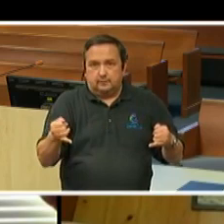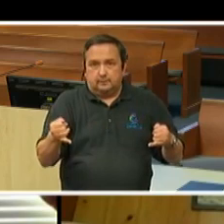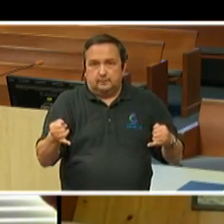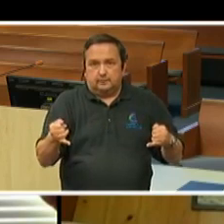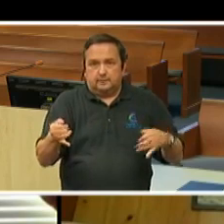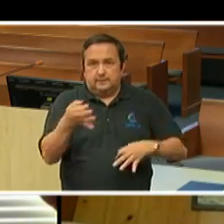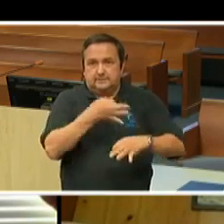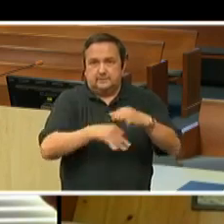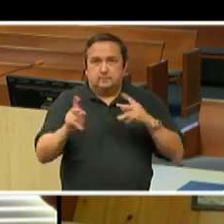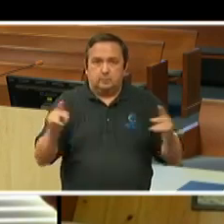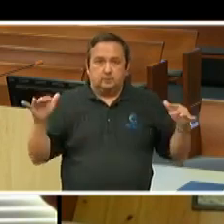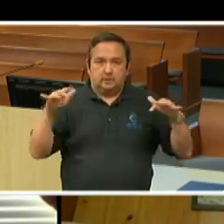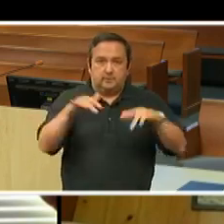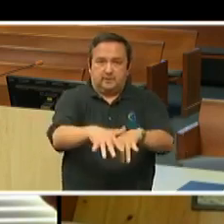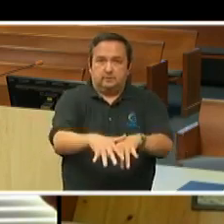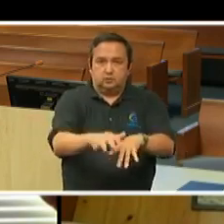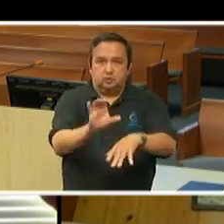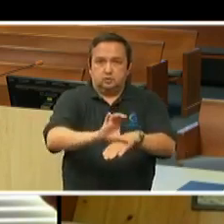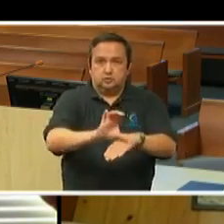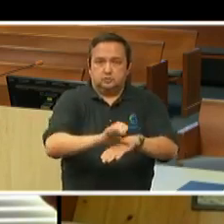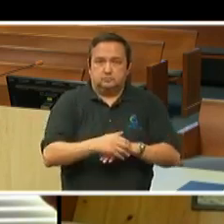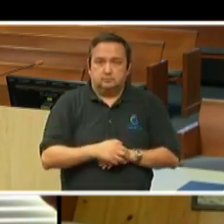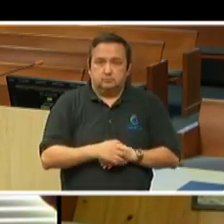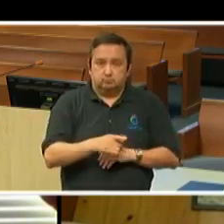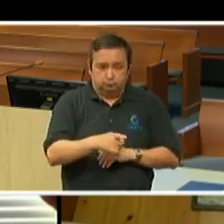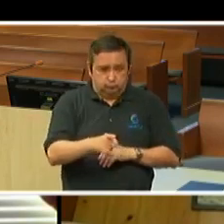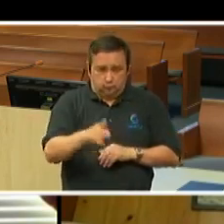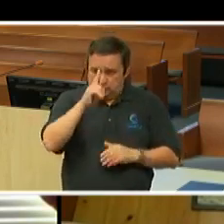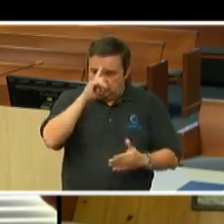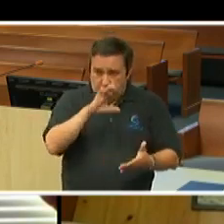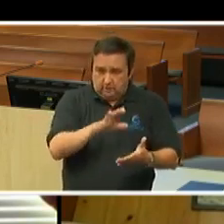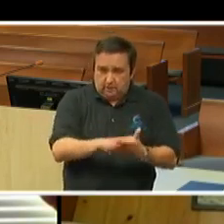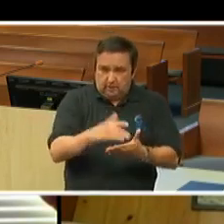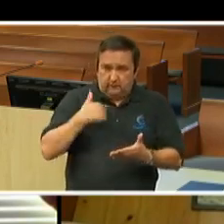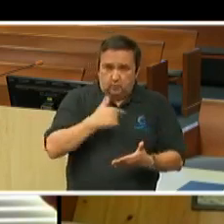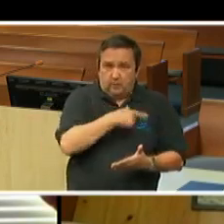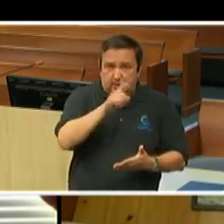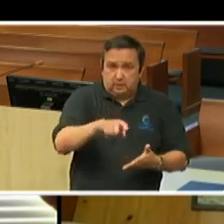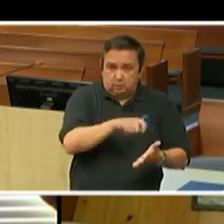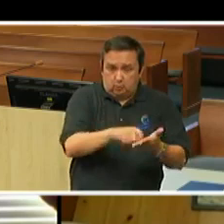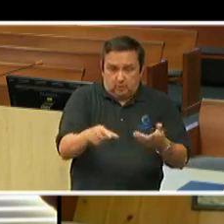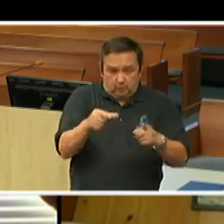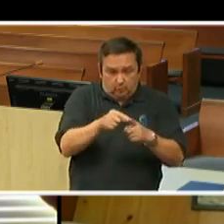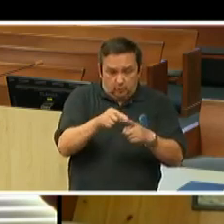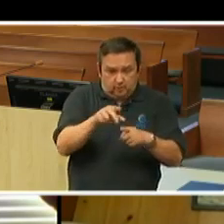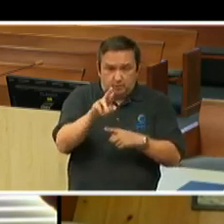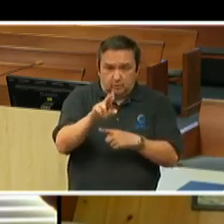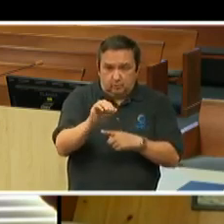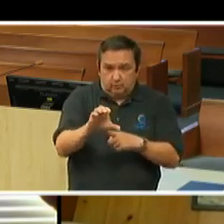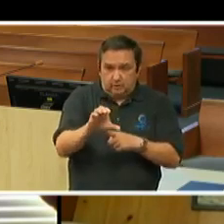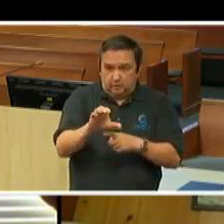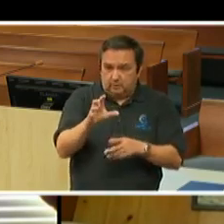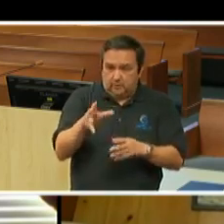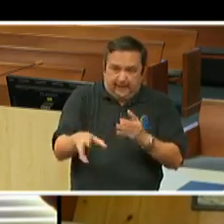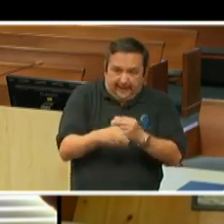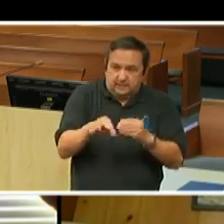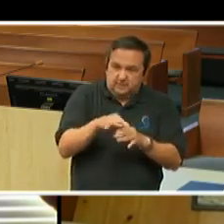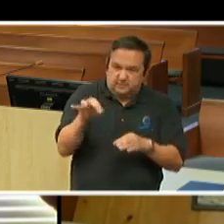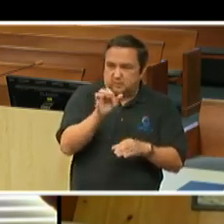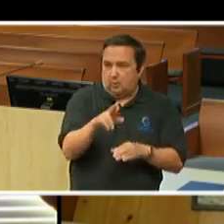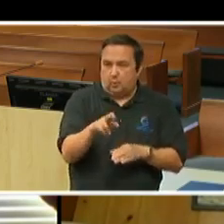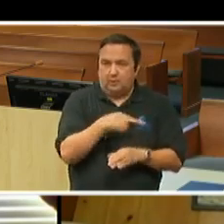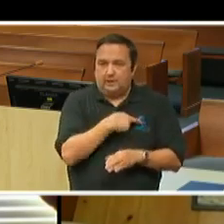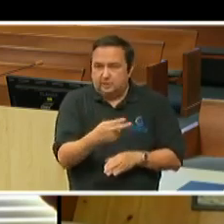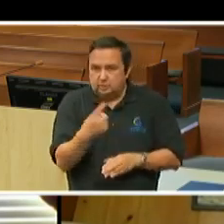have tons of people coming in. So do you believe that we need to write the word spiritual or